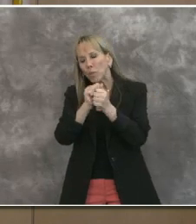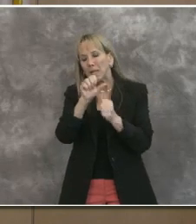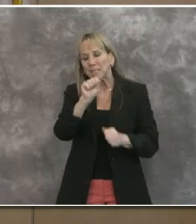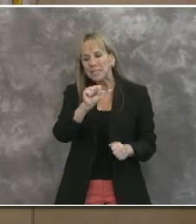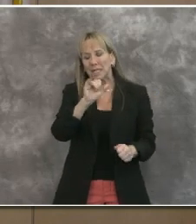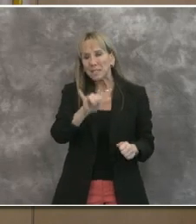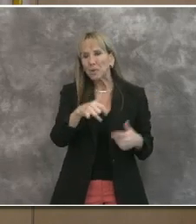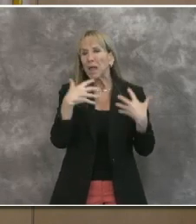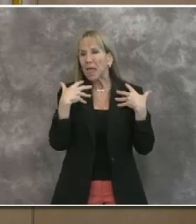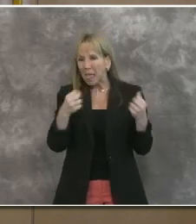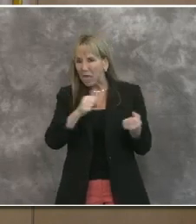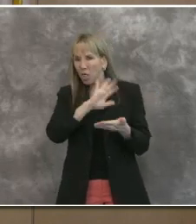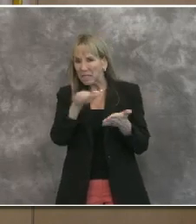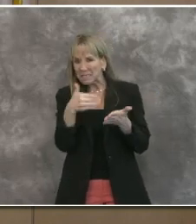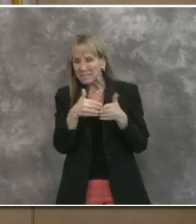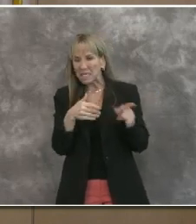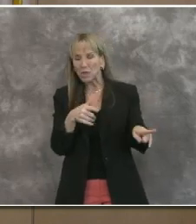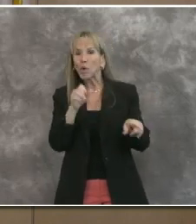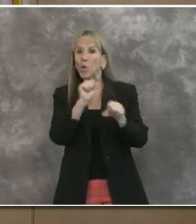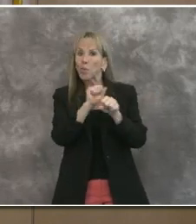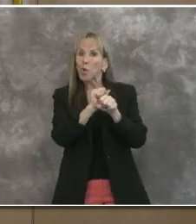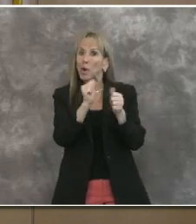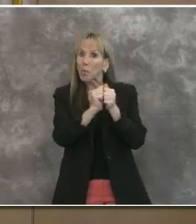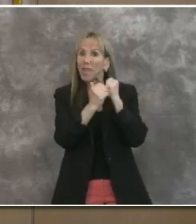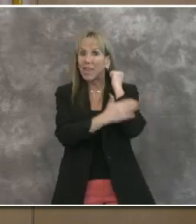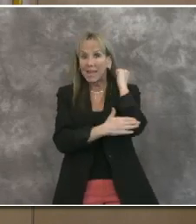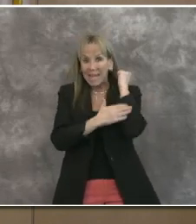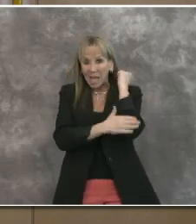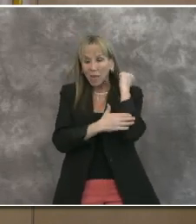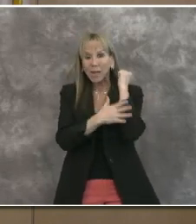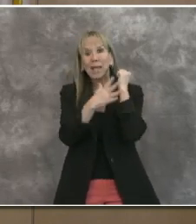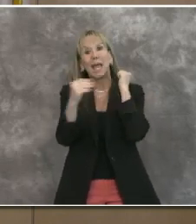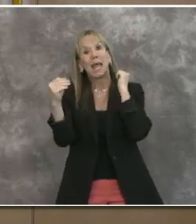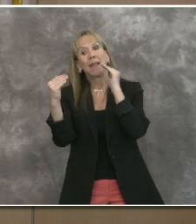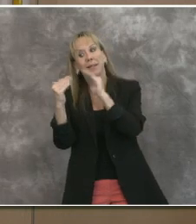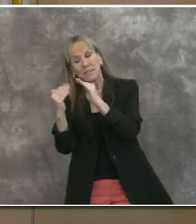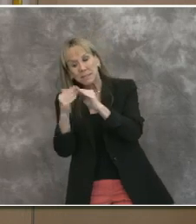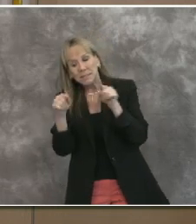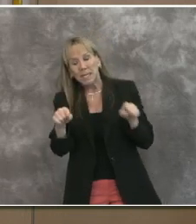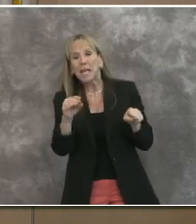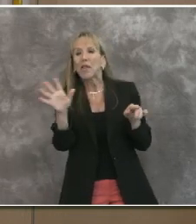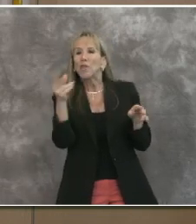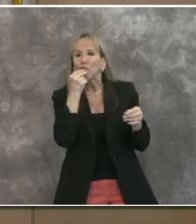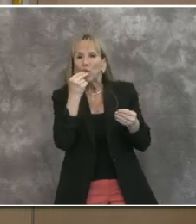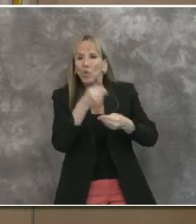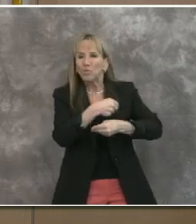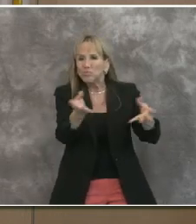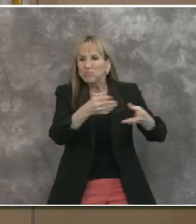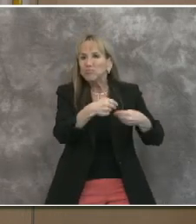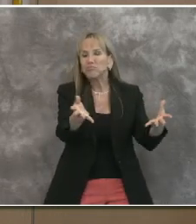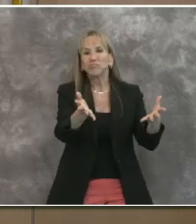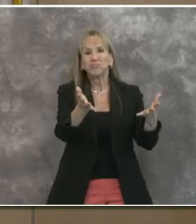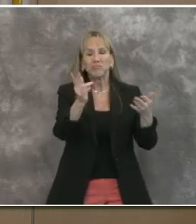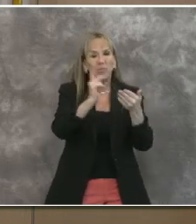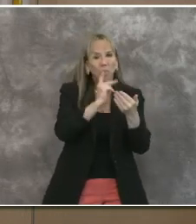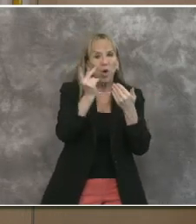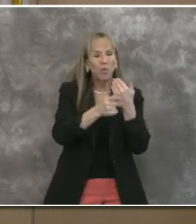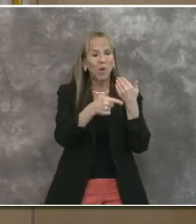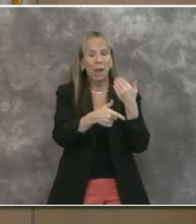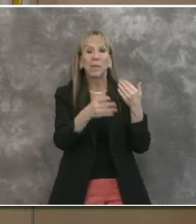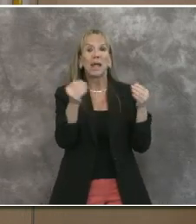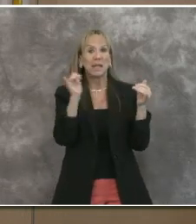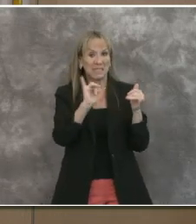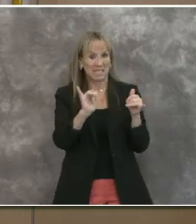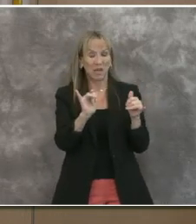Center in working in concert with our county and the city in their food giveaway programs and aligning that with